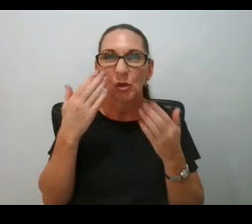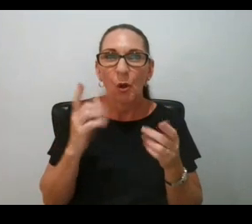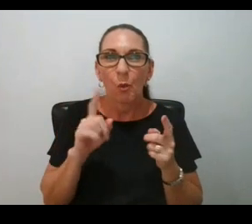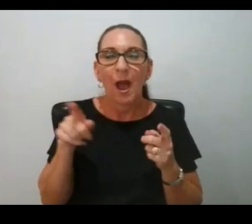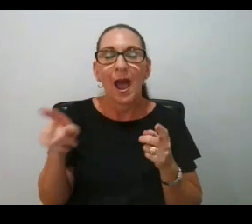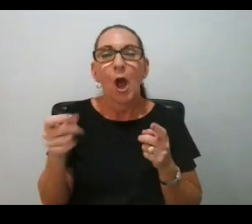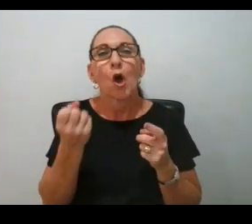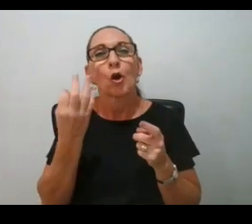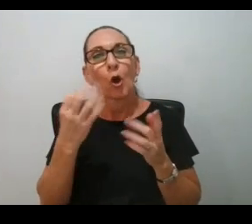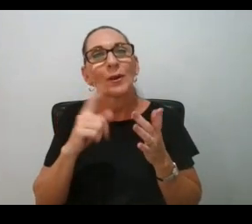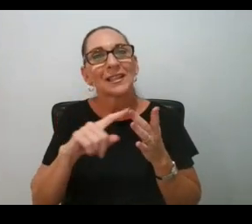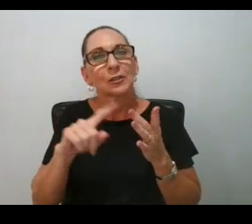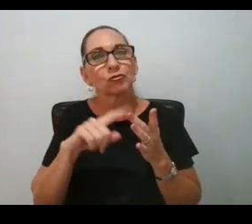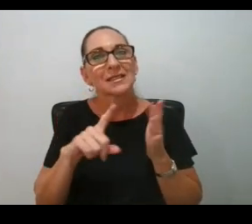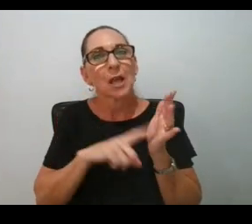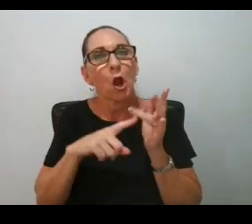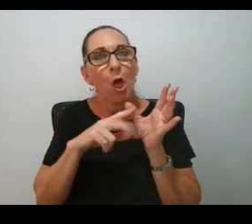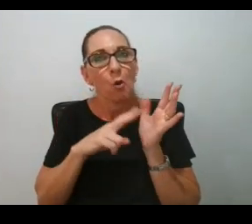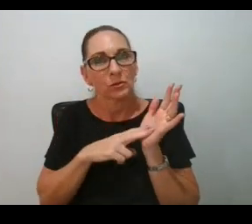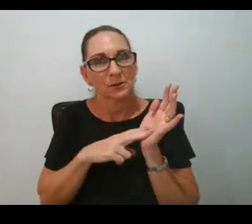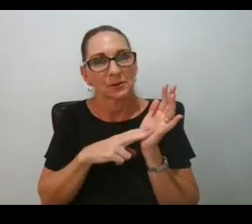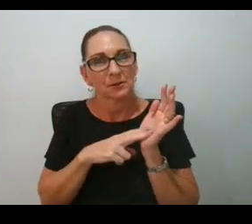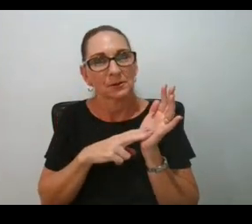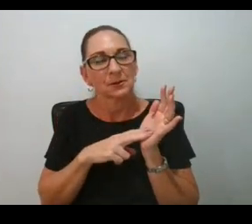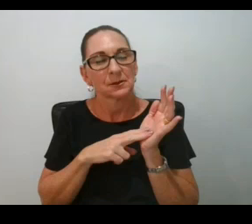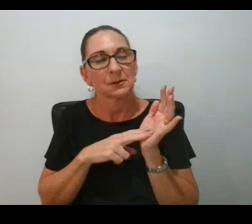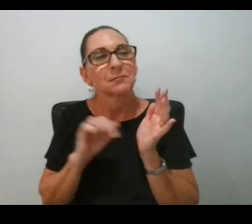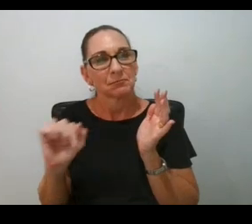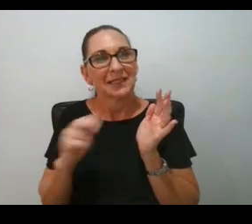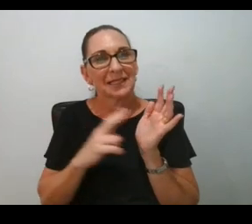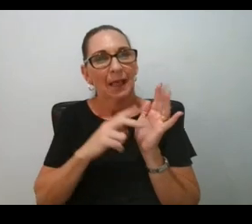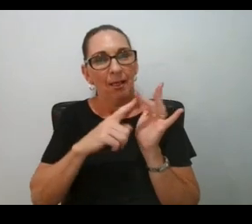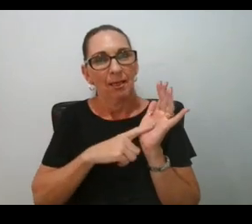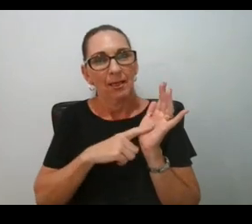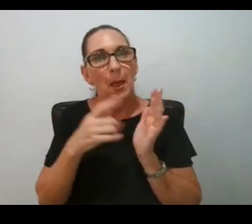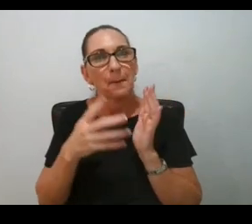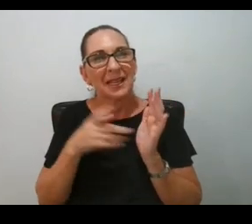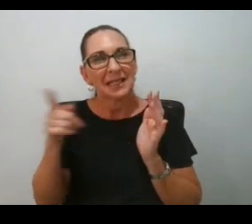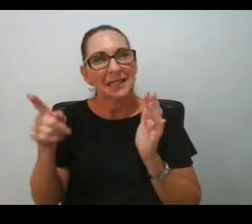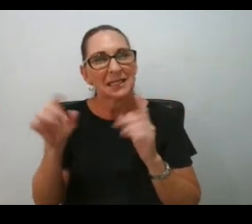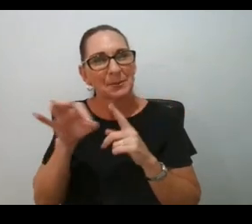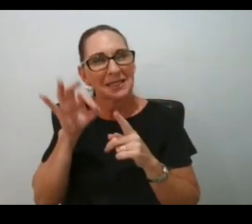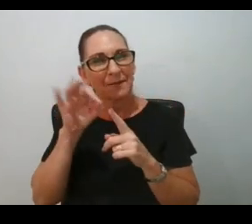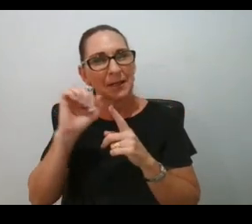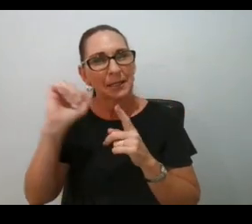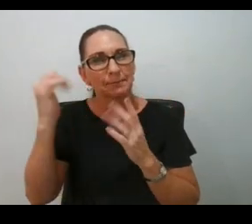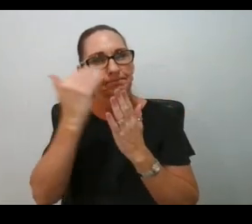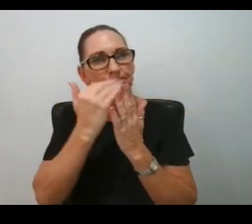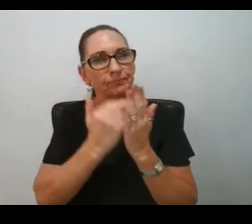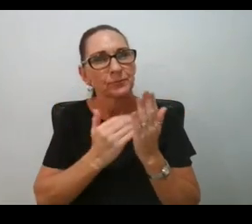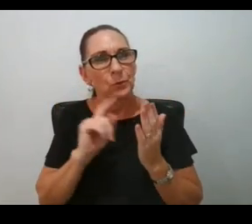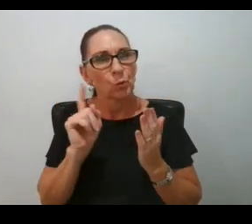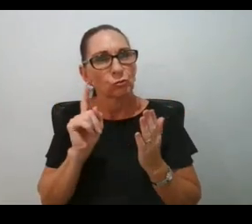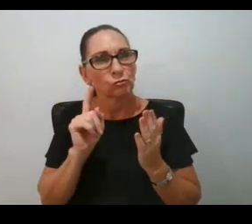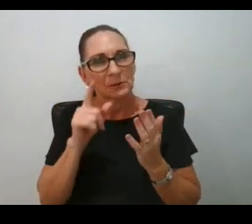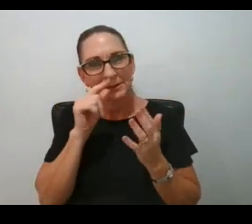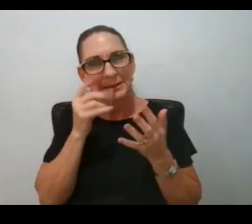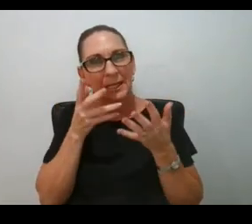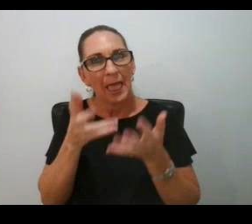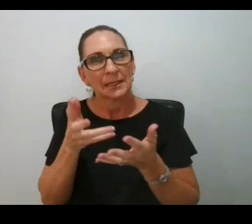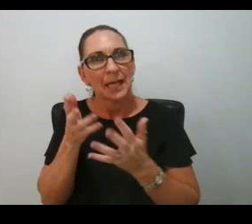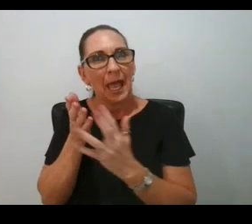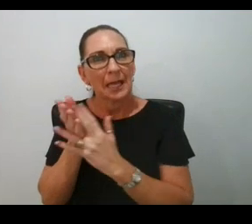loan scheme, and it has specific criteria about what you can access it for. They do have an option